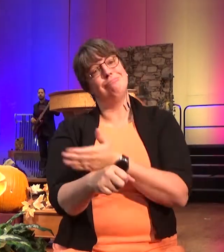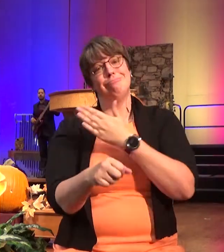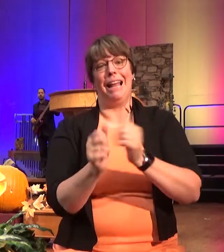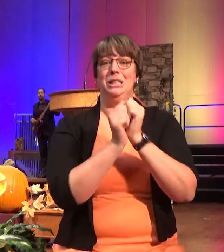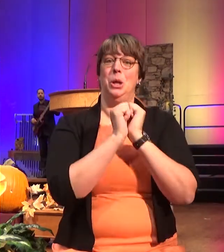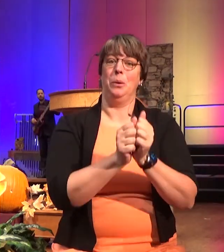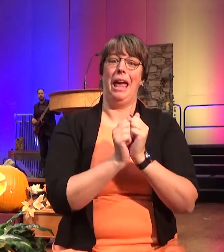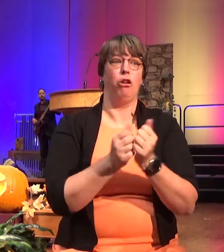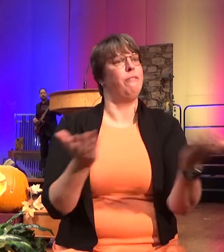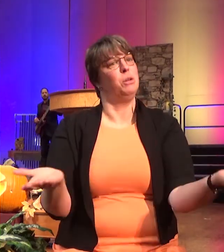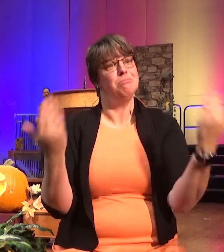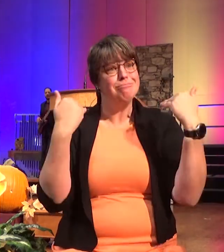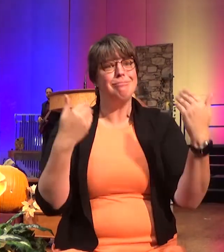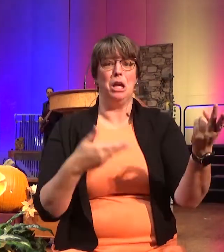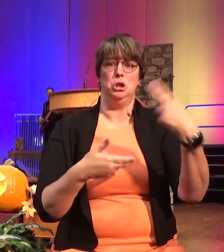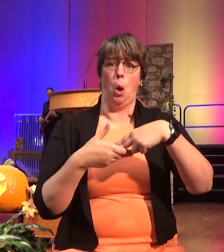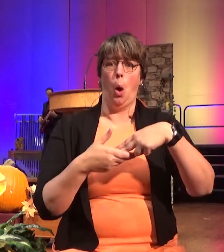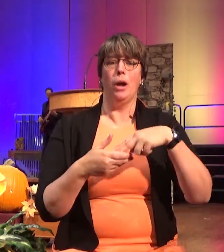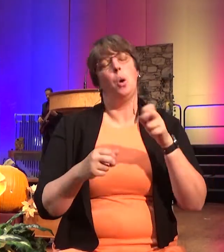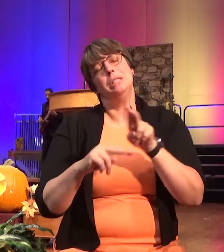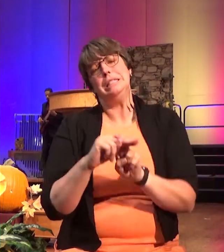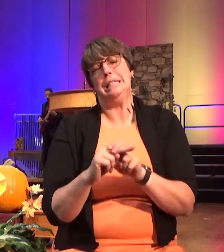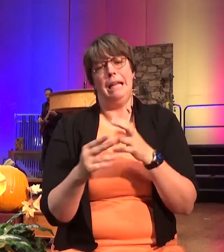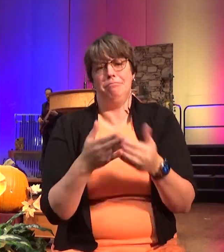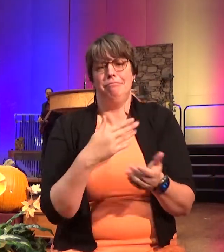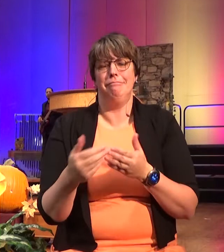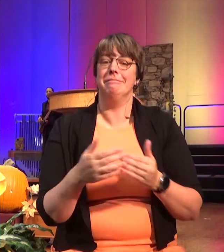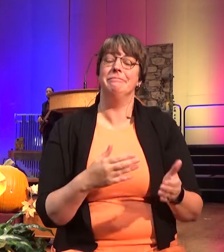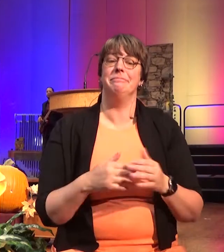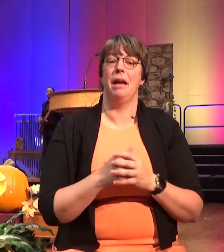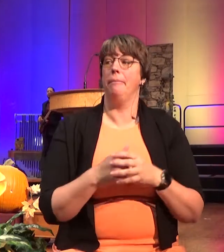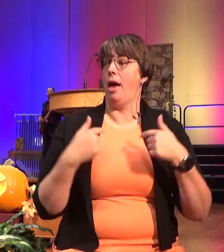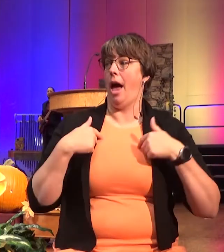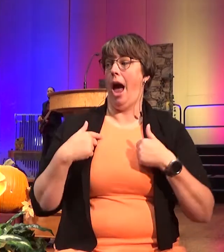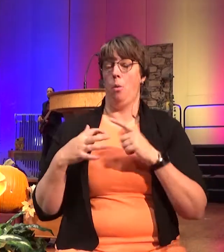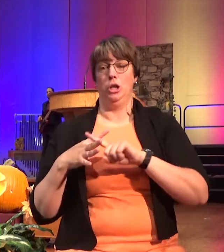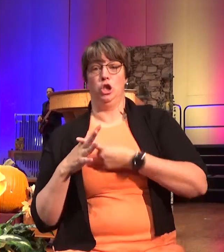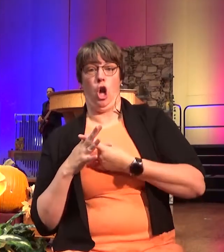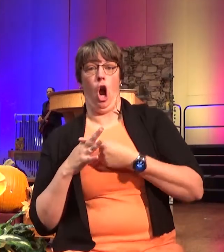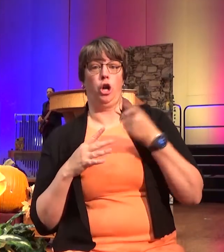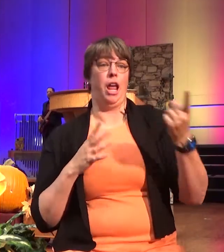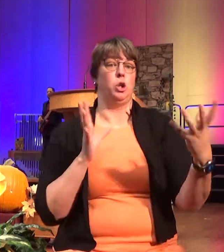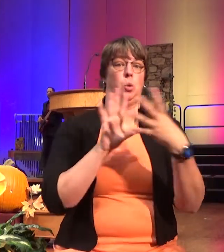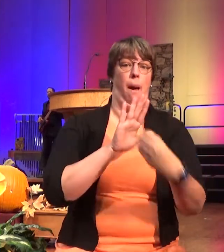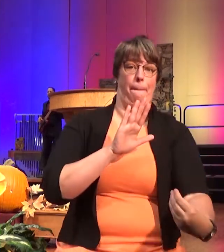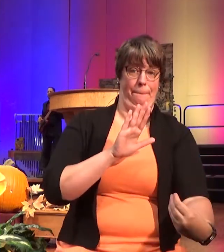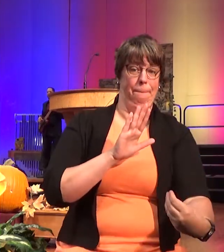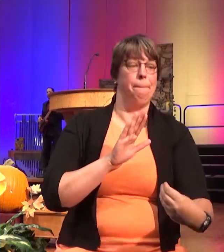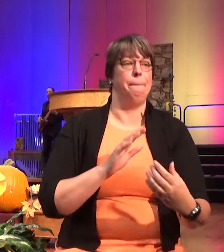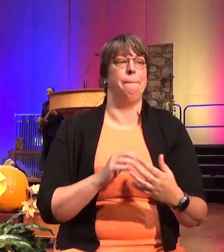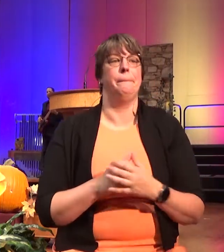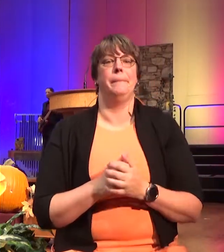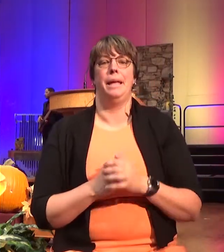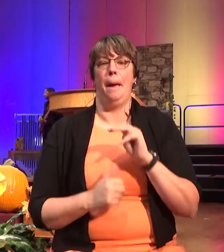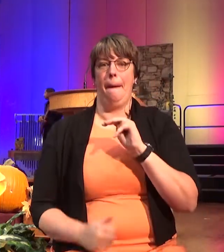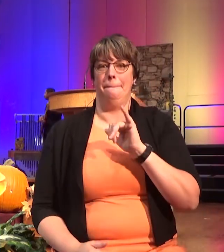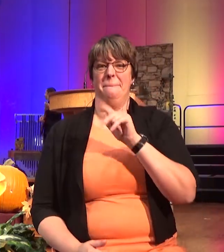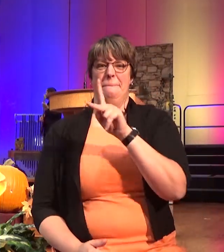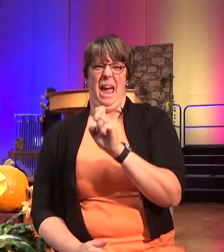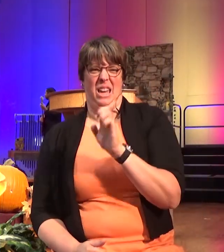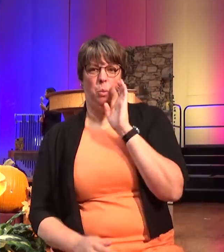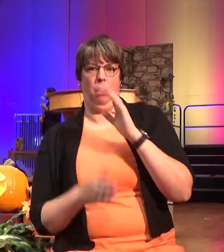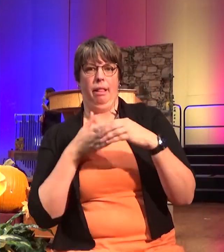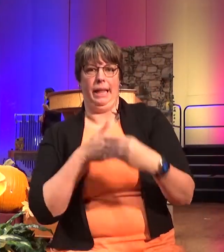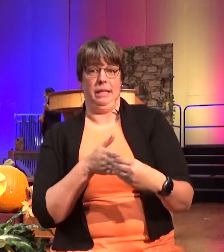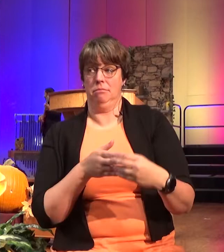and sing, that's great. If you want to remain seated, that's fine. I'll start. You can echo me. Mike's going to lead you in that part. Are we